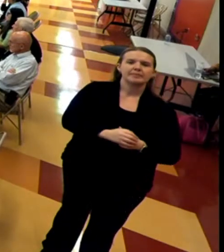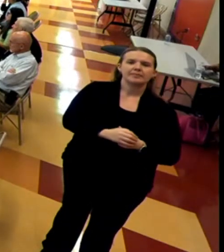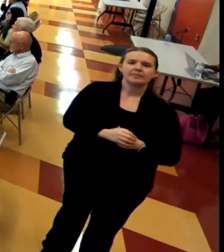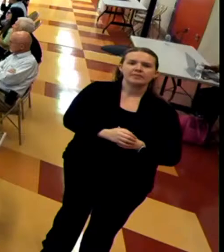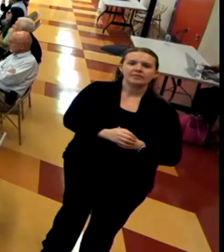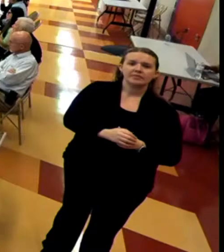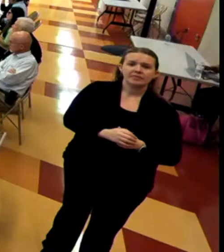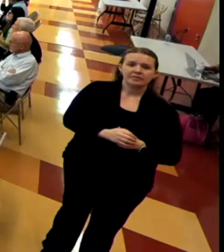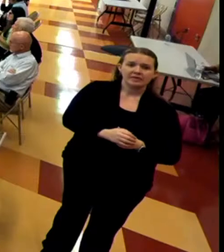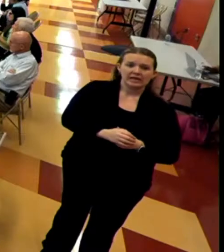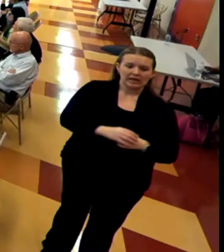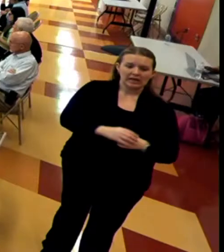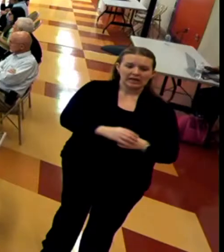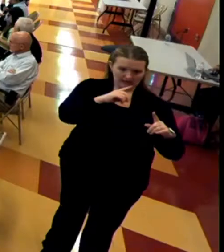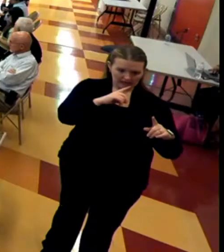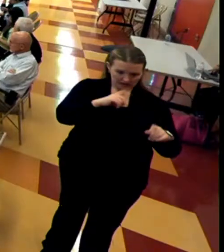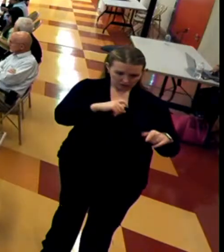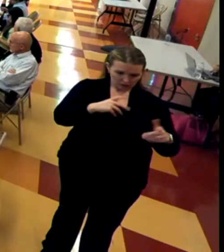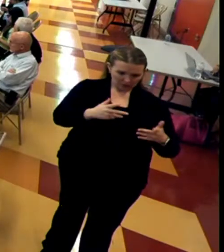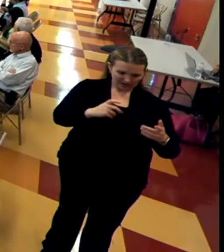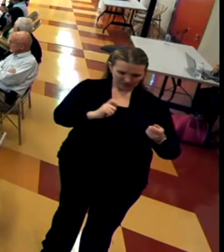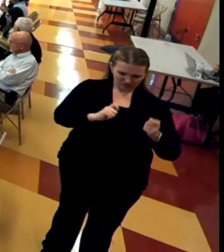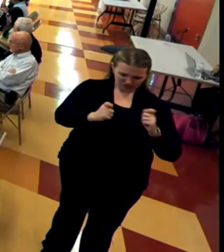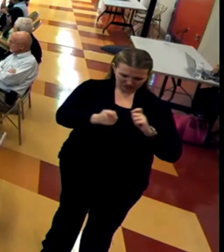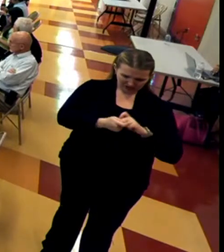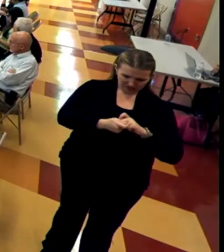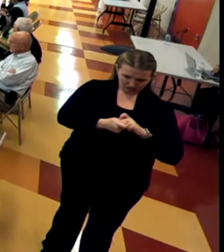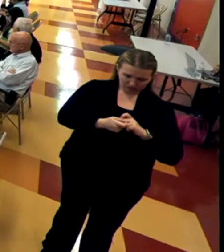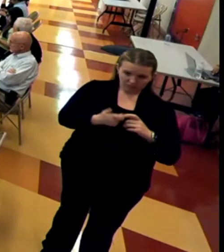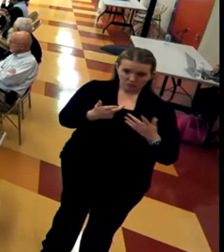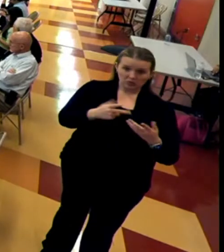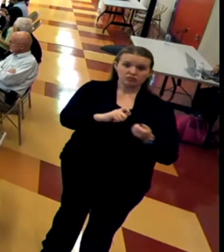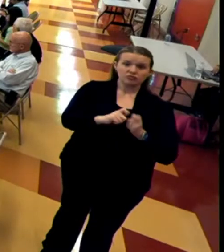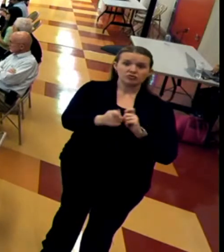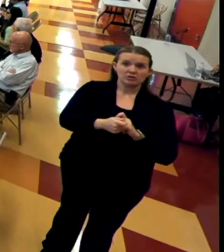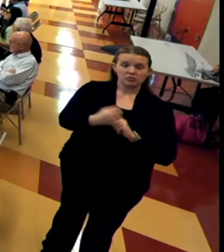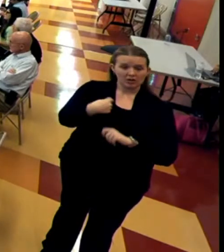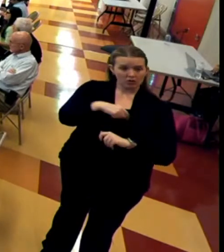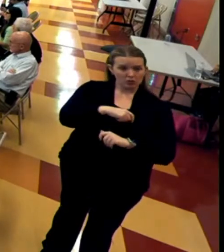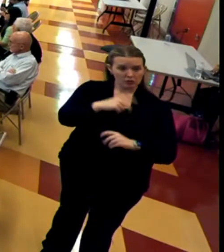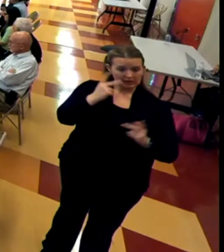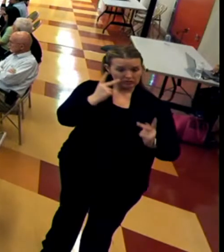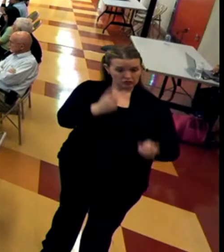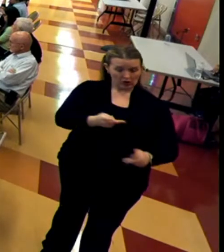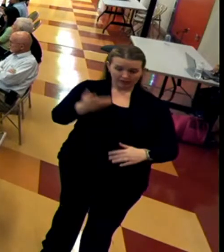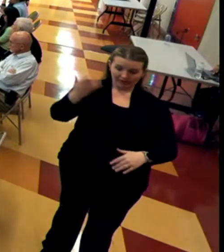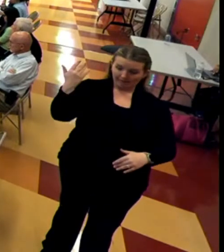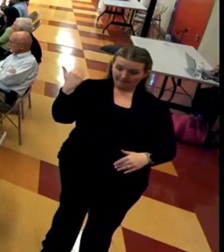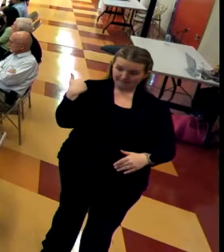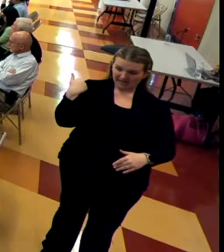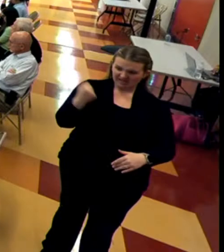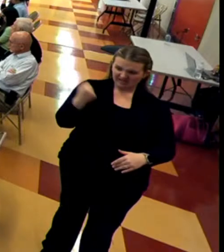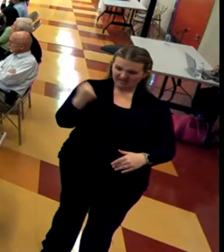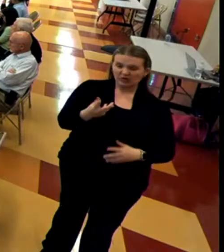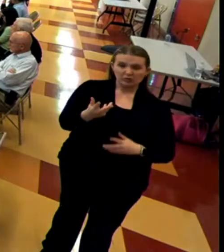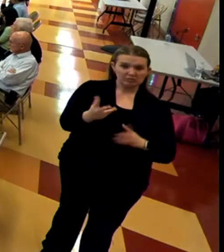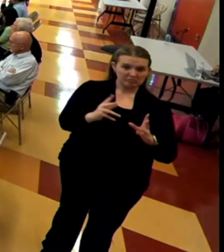answer to the question of what's changed. What's really changed is, as we saw at our last couple of